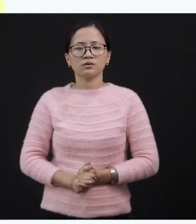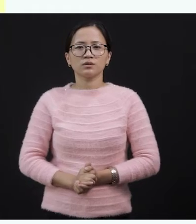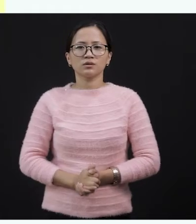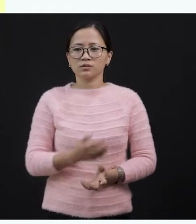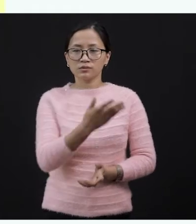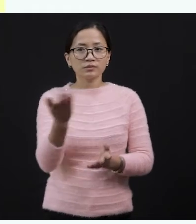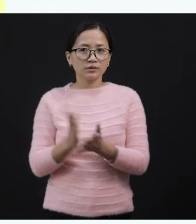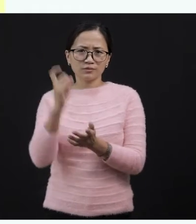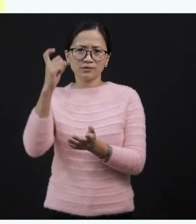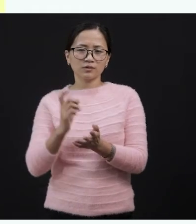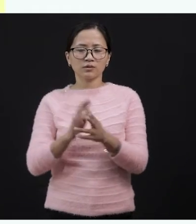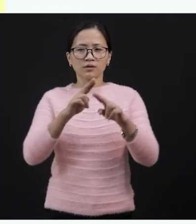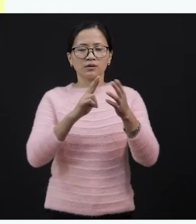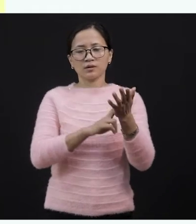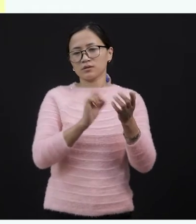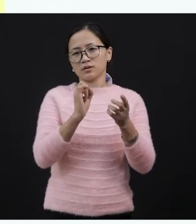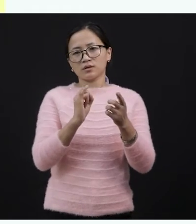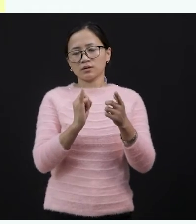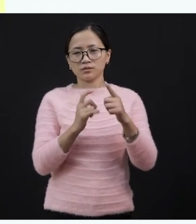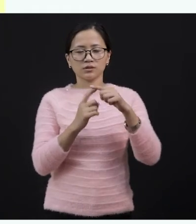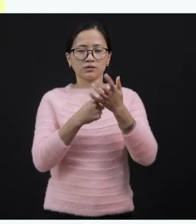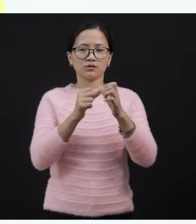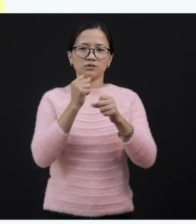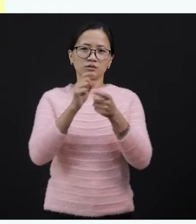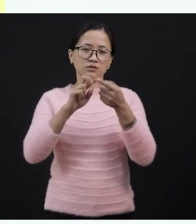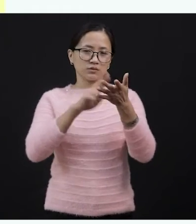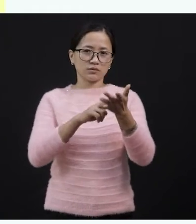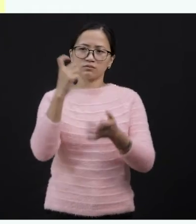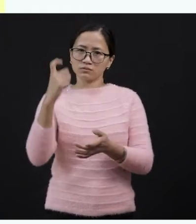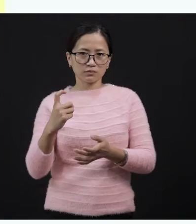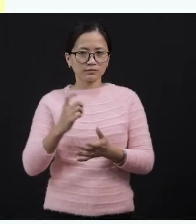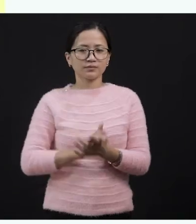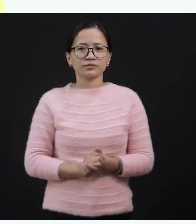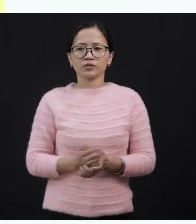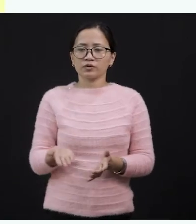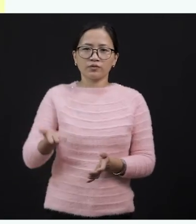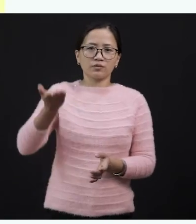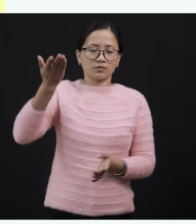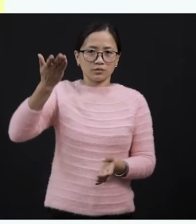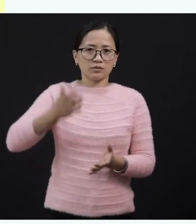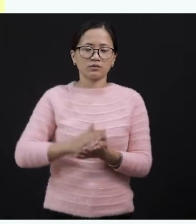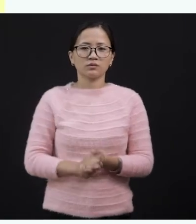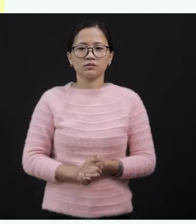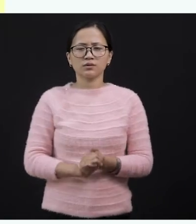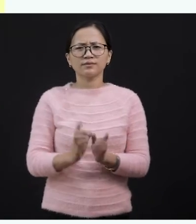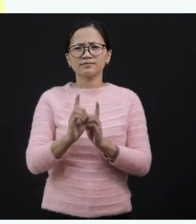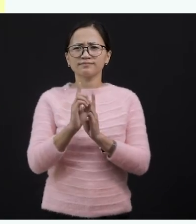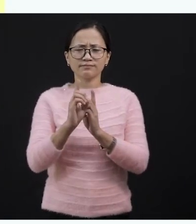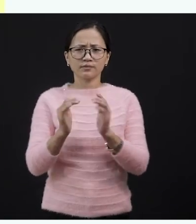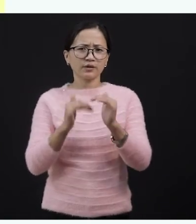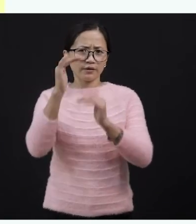plants, they need nitrogen. Do you know that? For their growth, for their